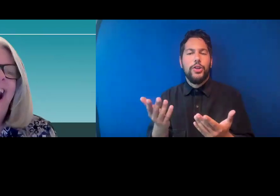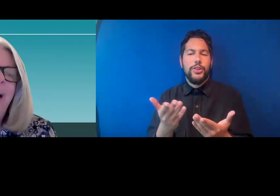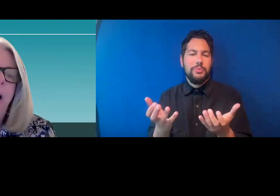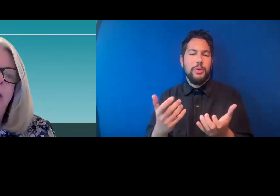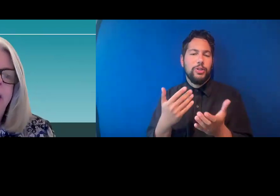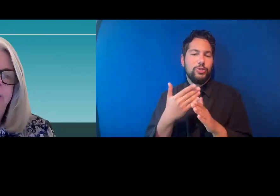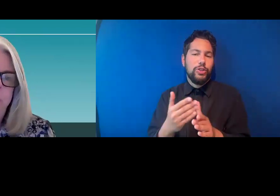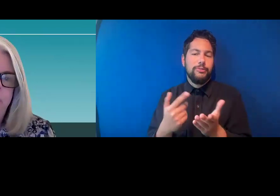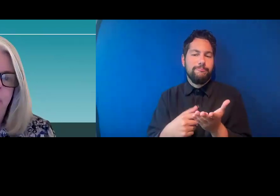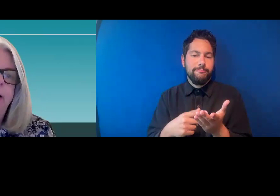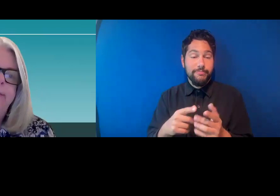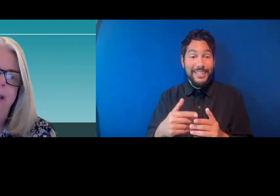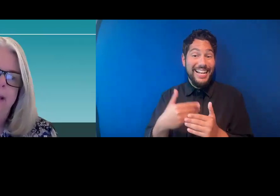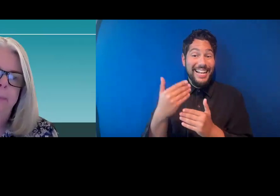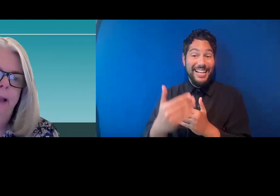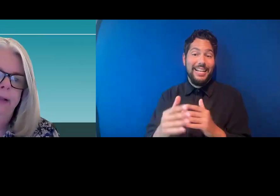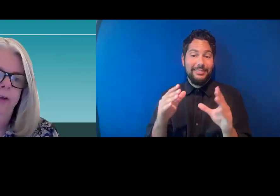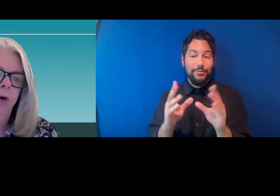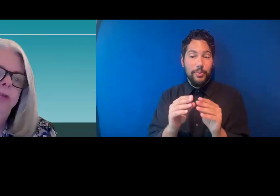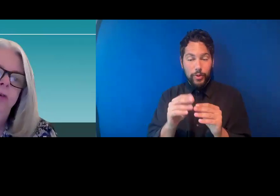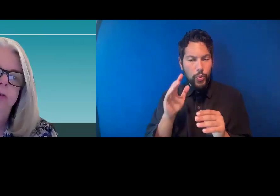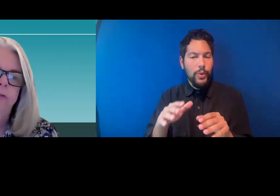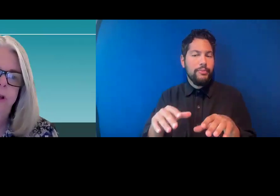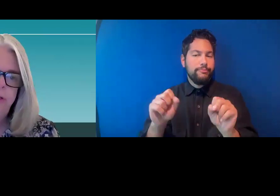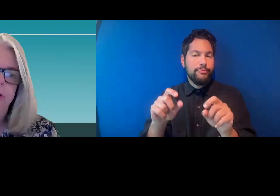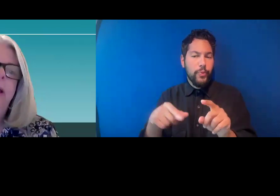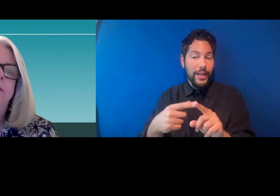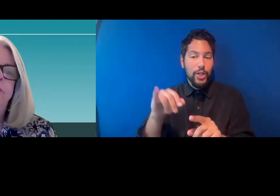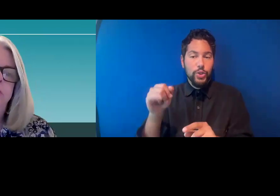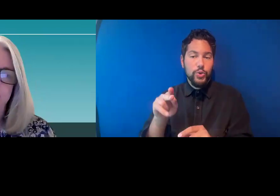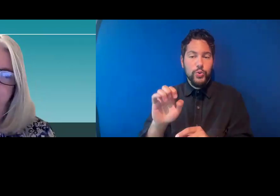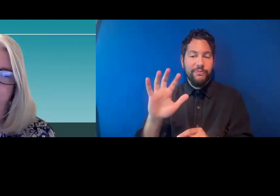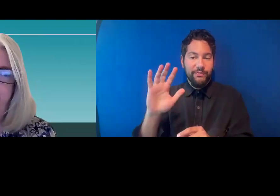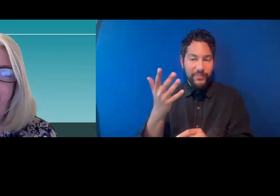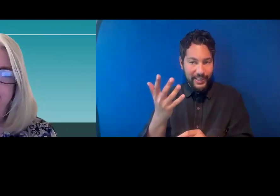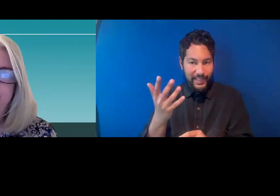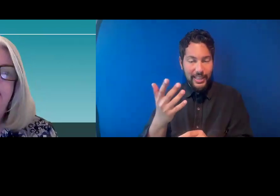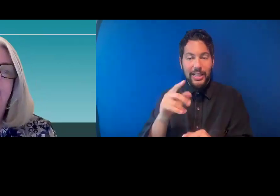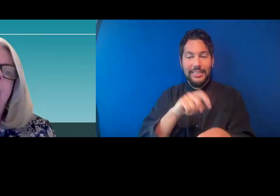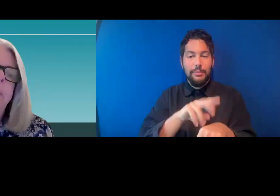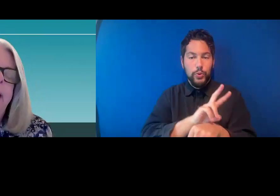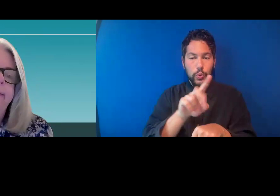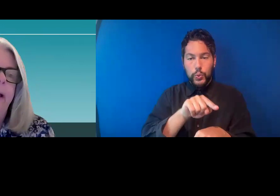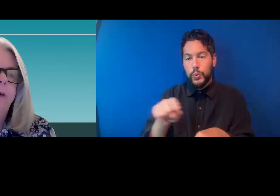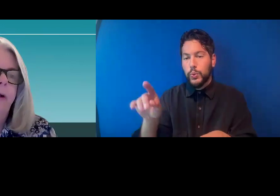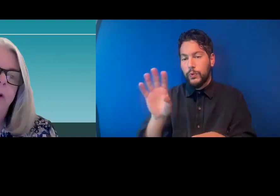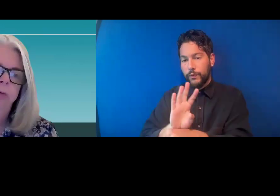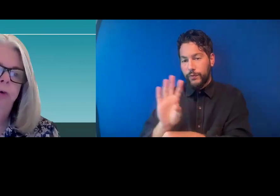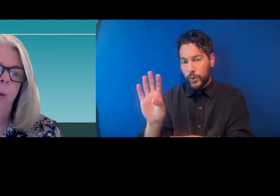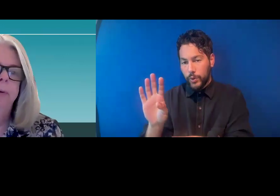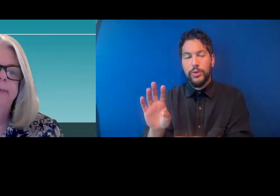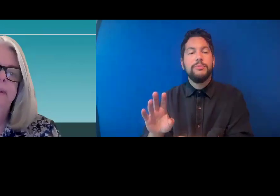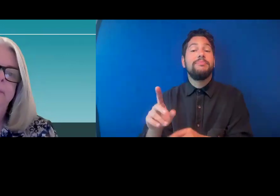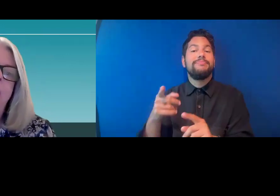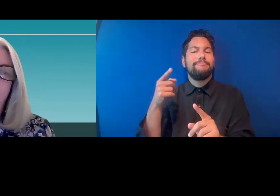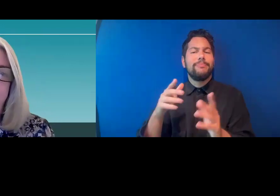about. Our next webinar is taking place on June the 5th from 2 to 4 p.m. It's around